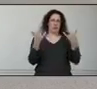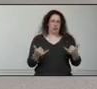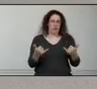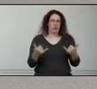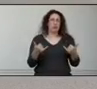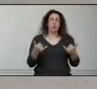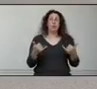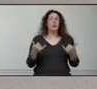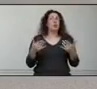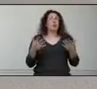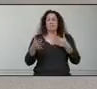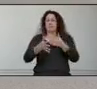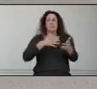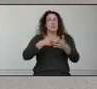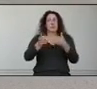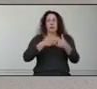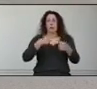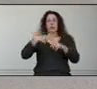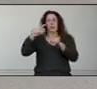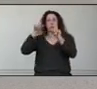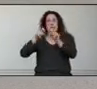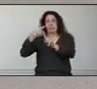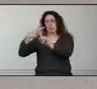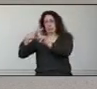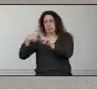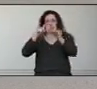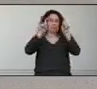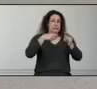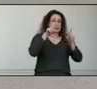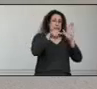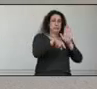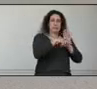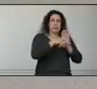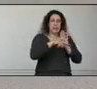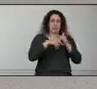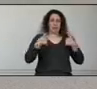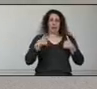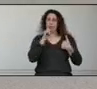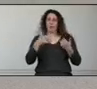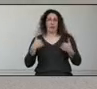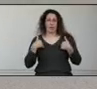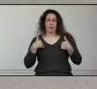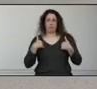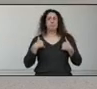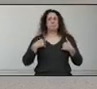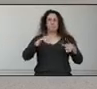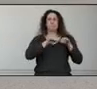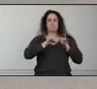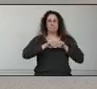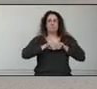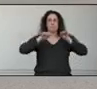placing even the people who had tested negative into the motels. NBC?